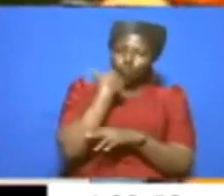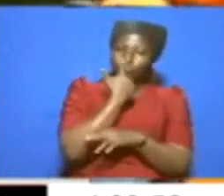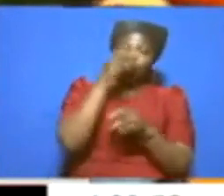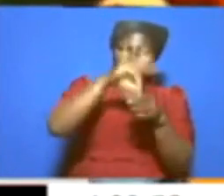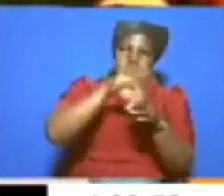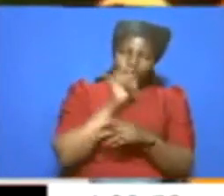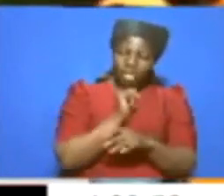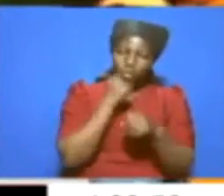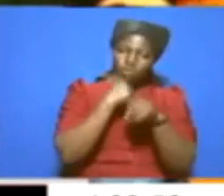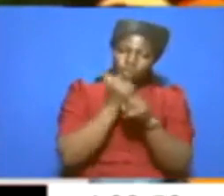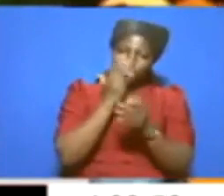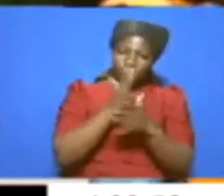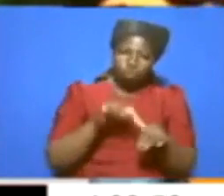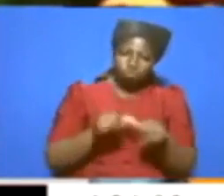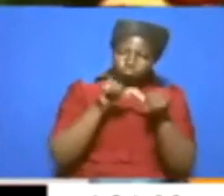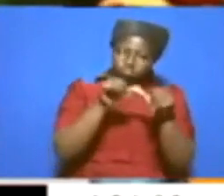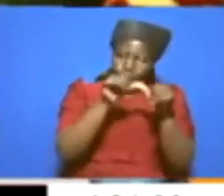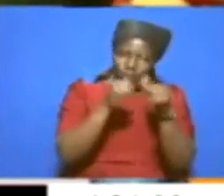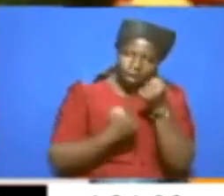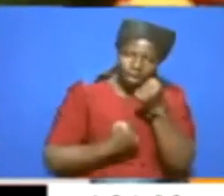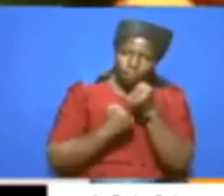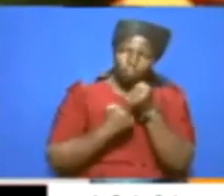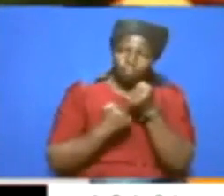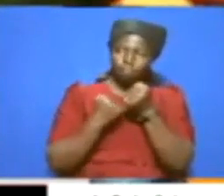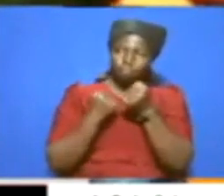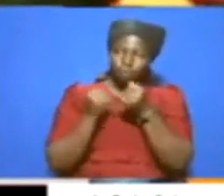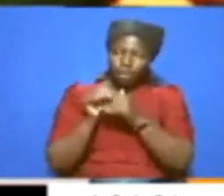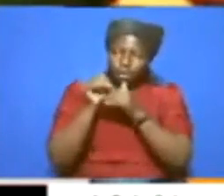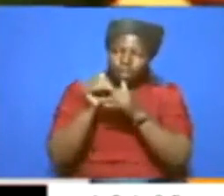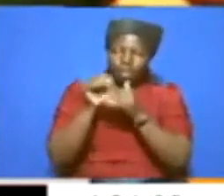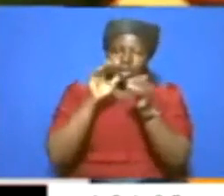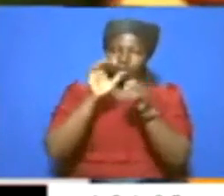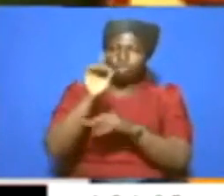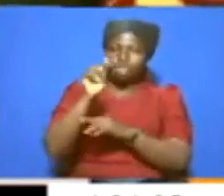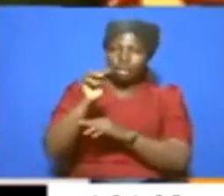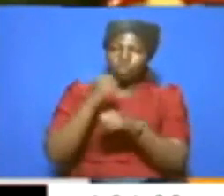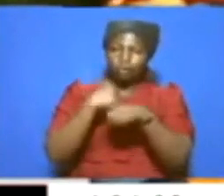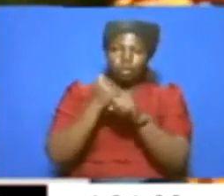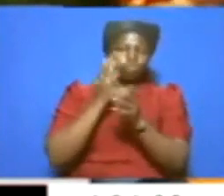tikiti ya ODM tukaweze kuhakikisha kwamba Kilifi inabaki